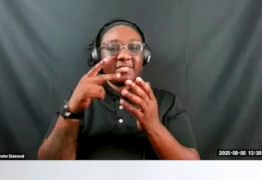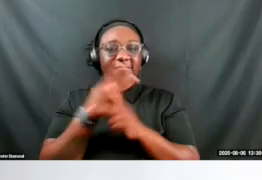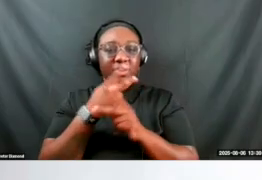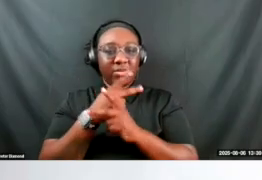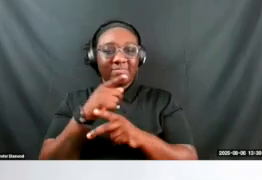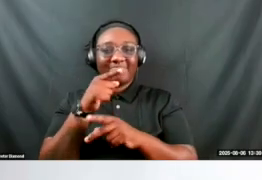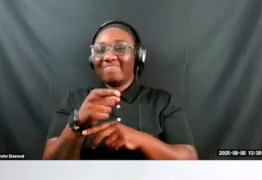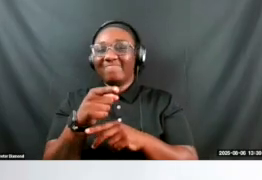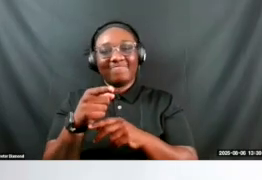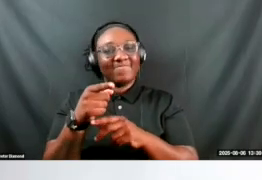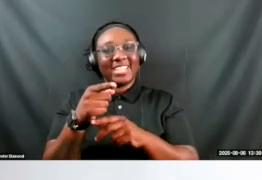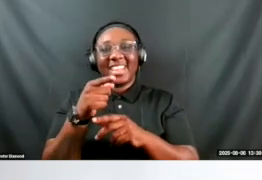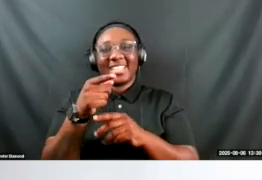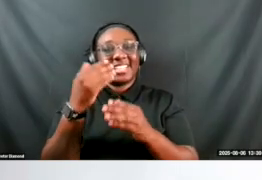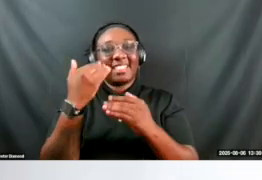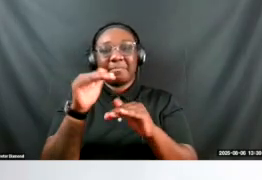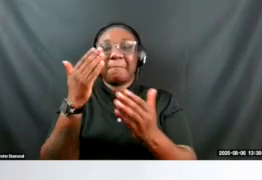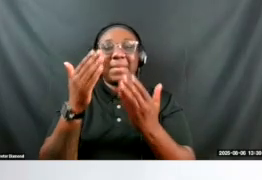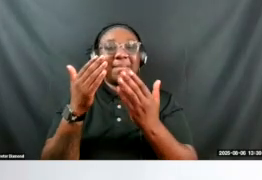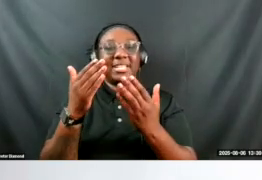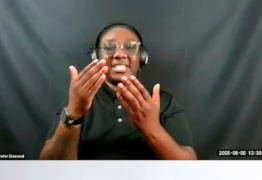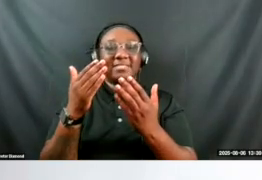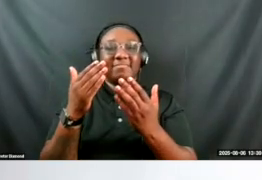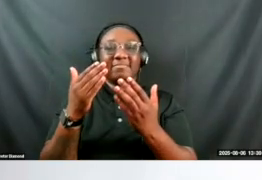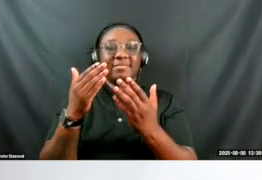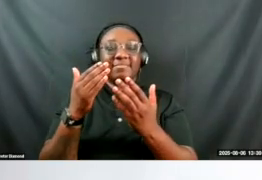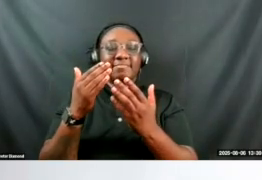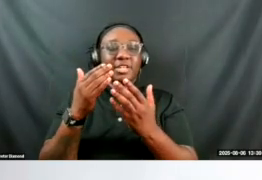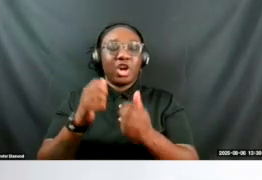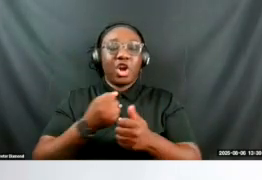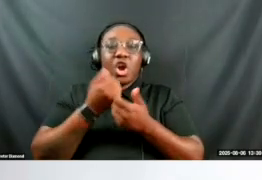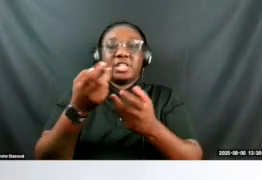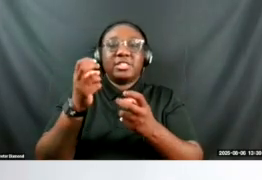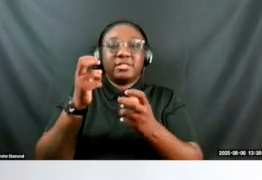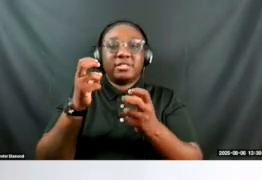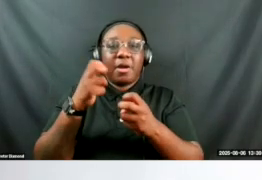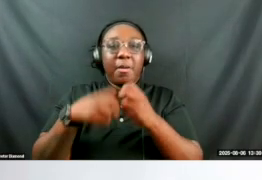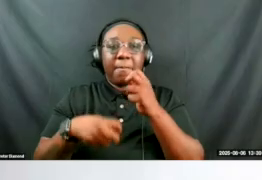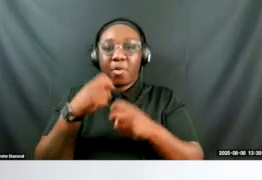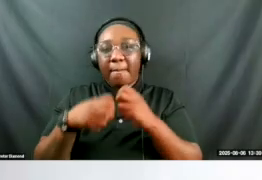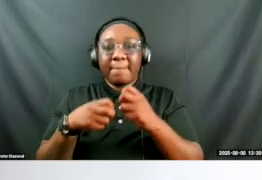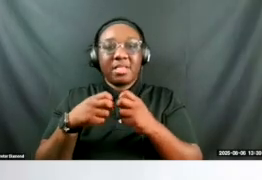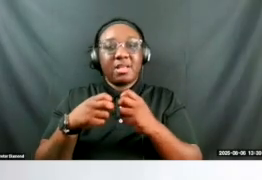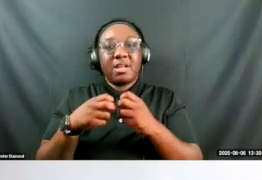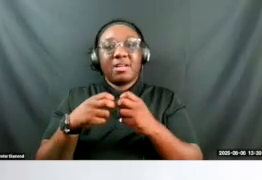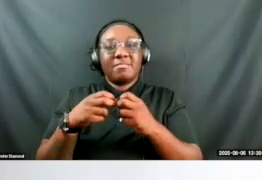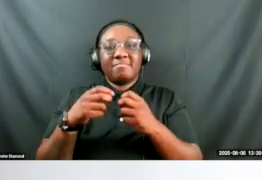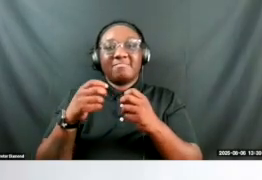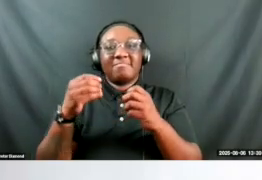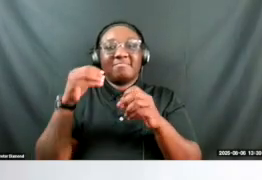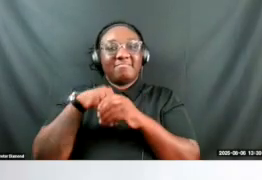restrict vehicle purchasing options as we head into a volatile market with new tariffs and likely